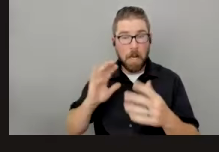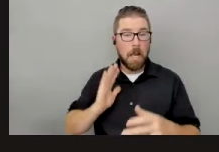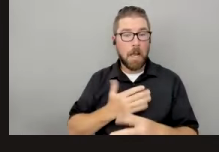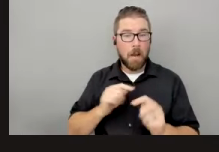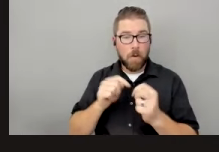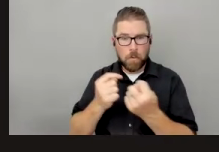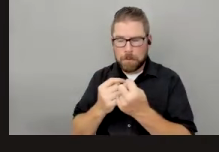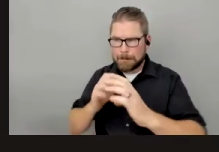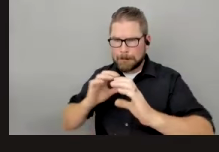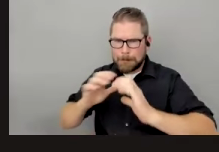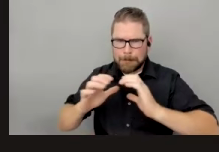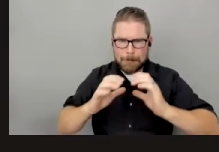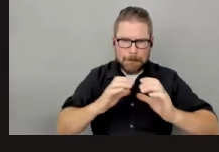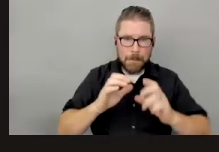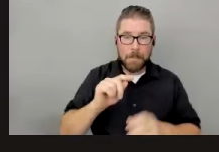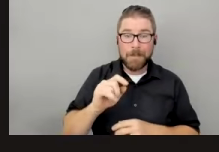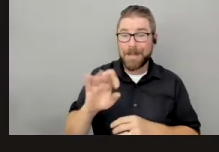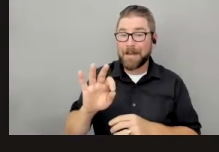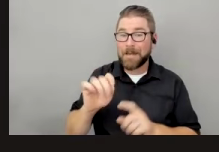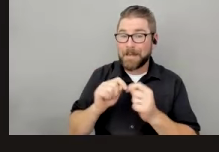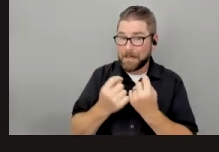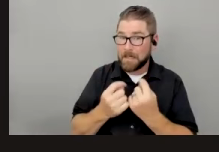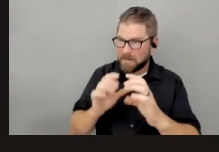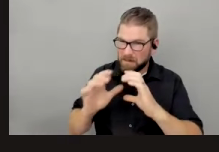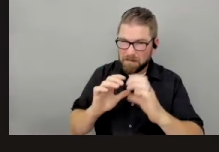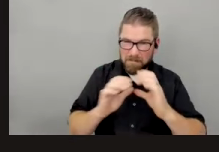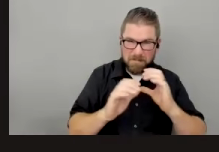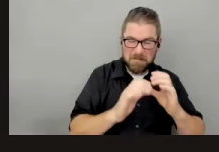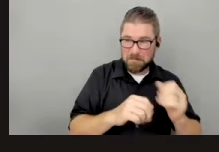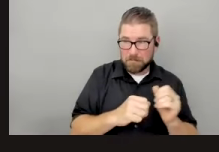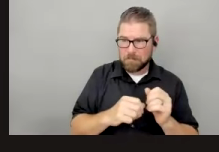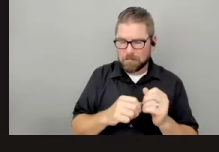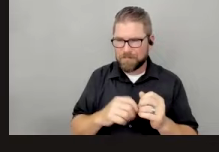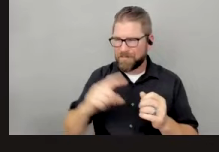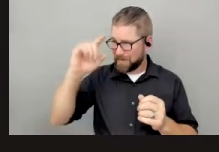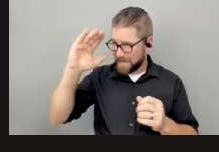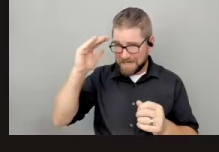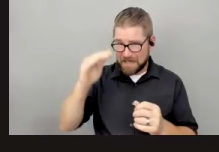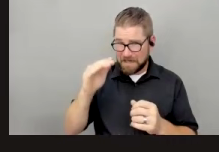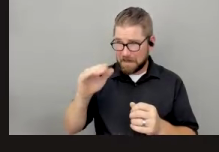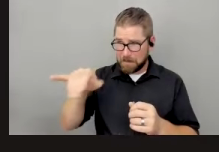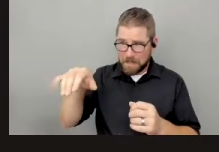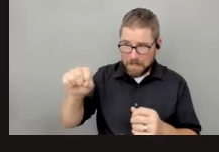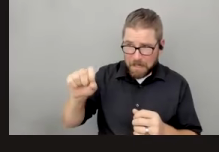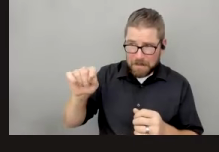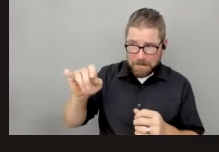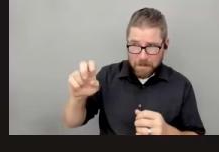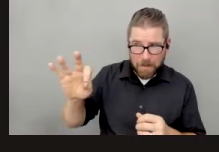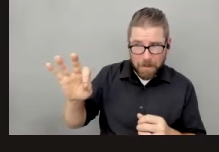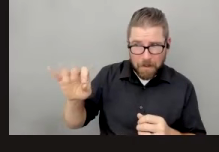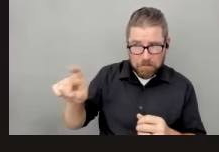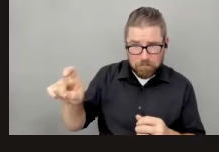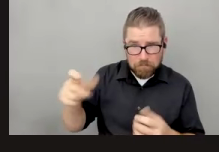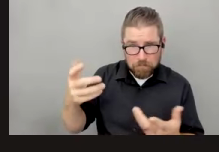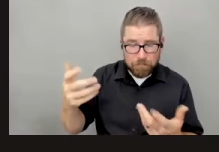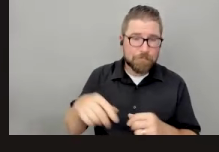of the Title IX team of discussing of where it does it appear to fall within that area. So while, yes, we're trying to